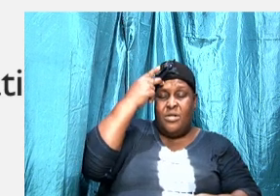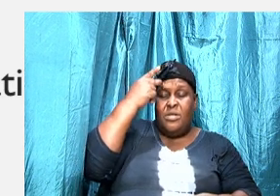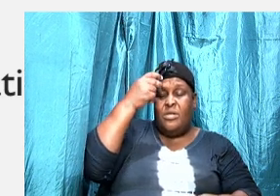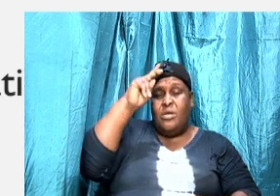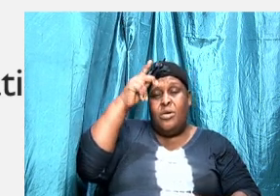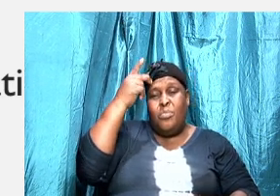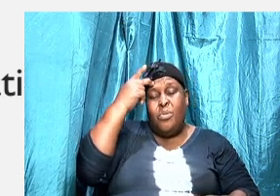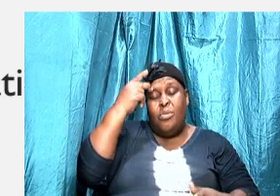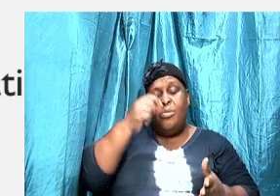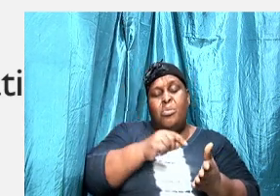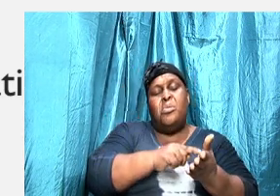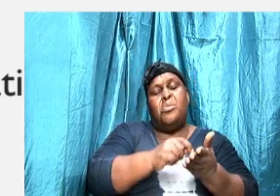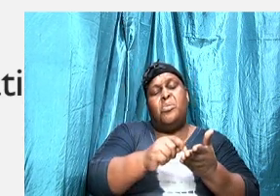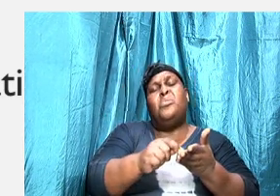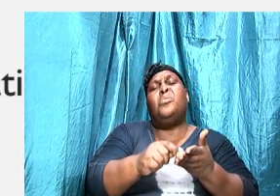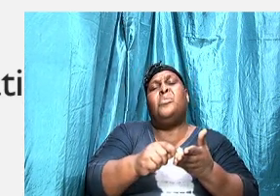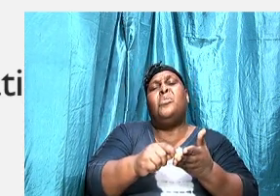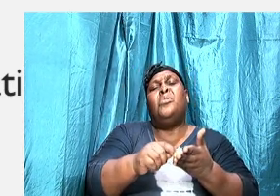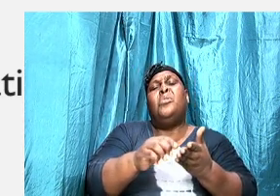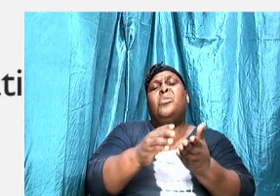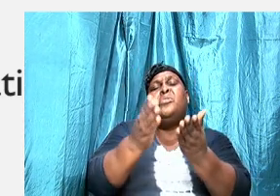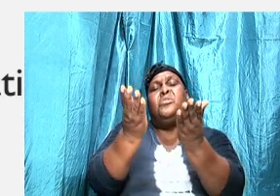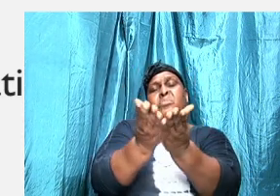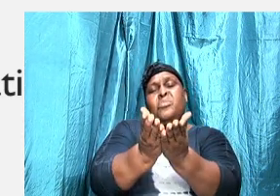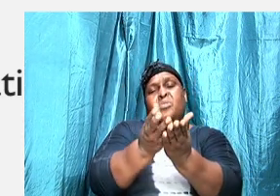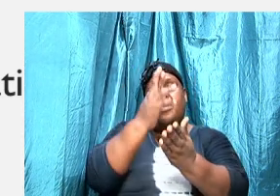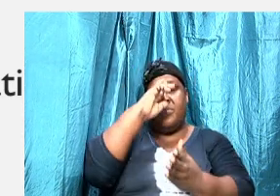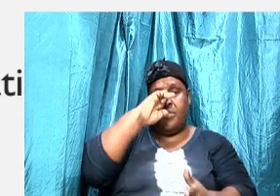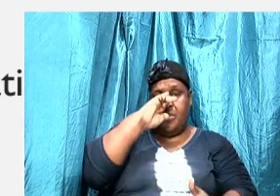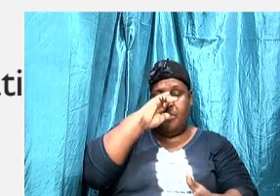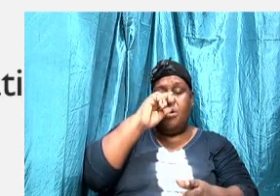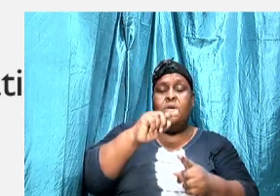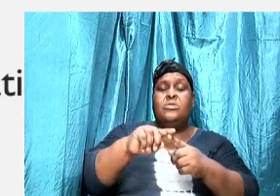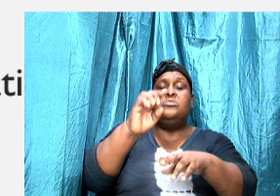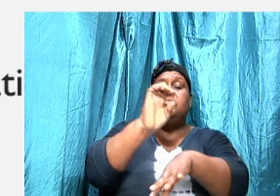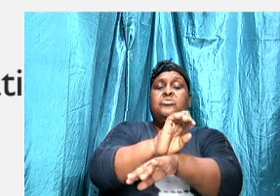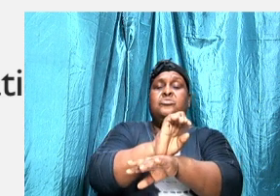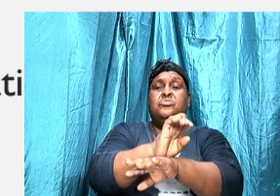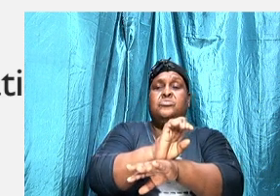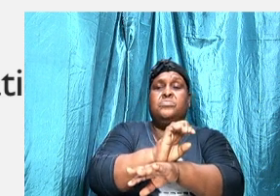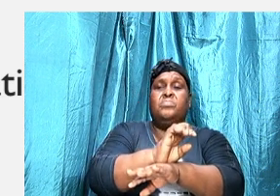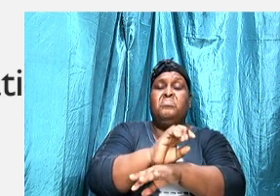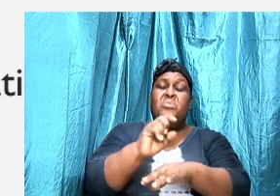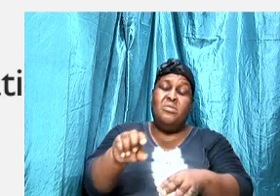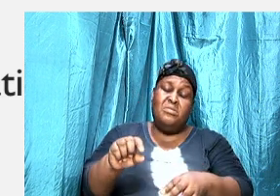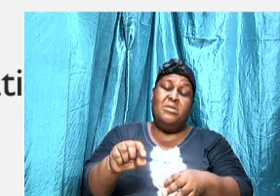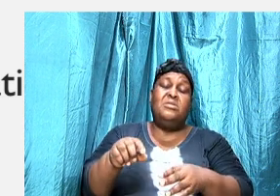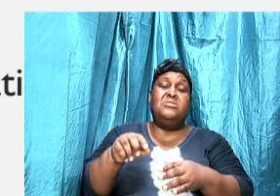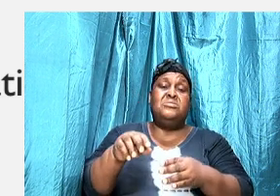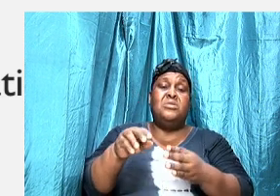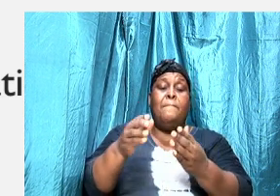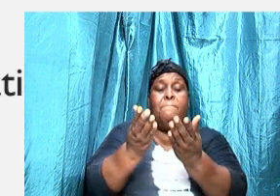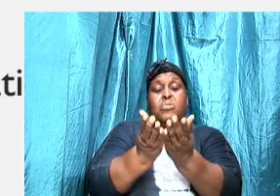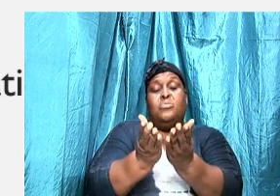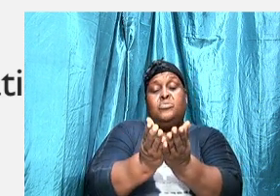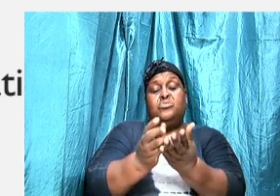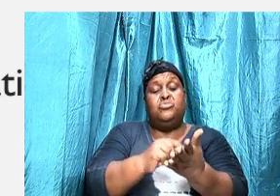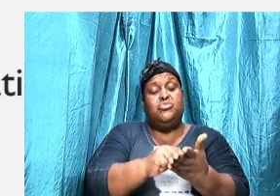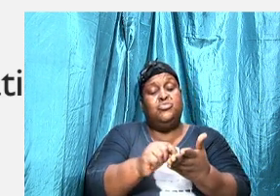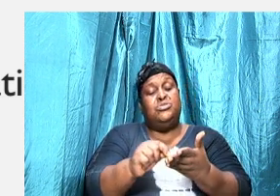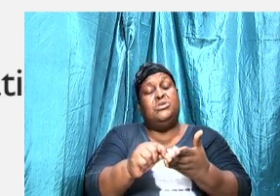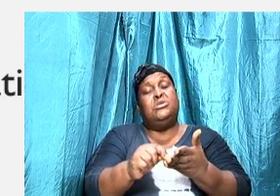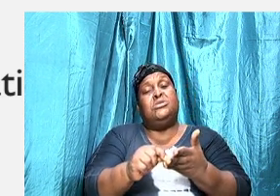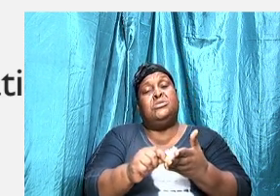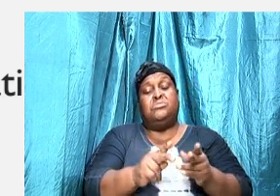epistle of Romans to the church. And this epistle to the Romans was written, as I